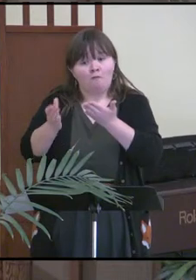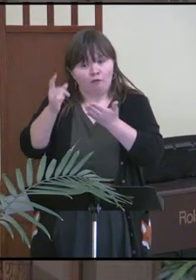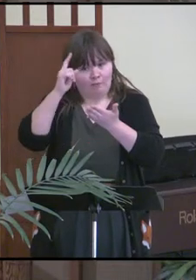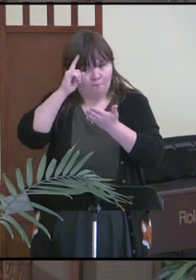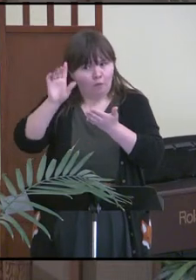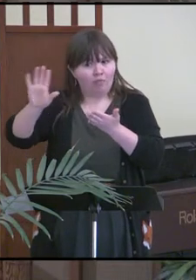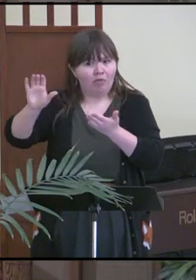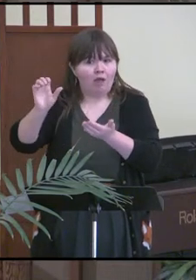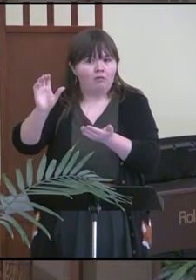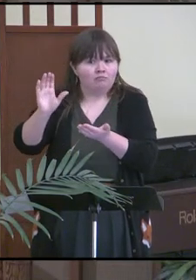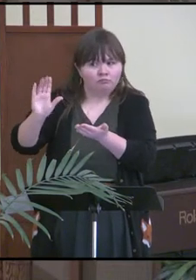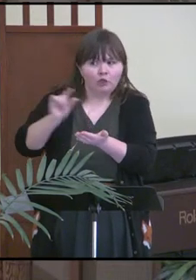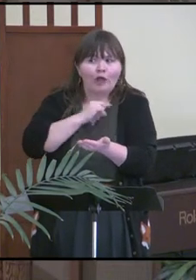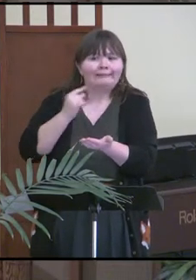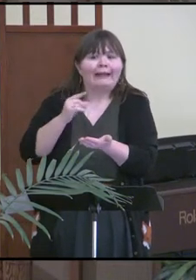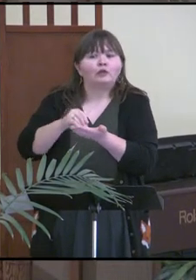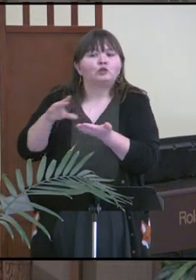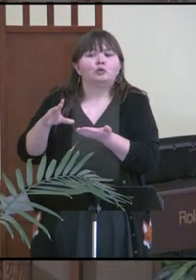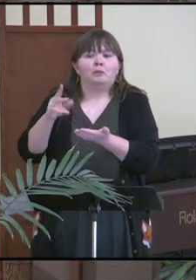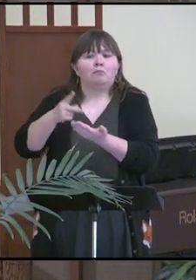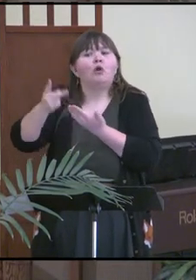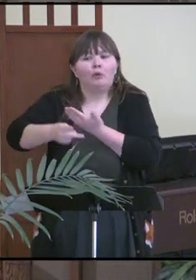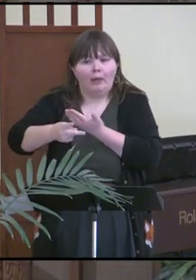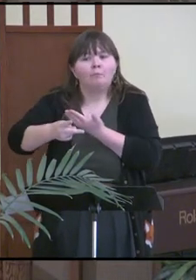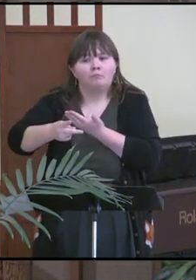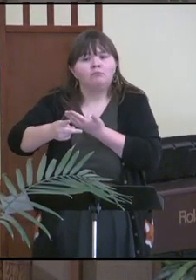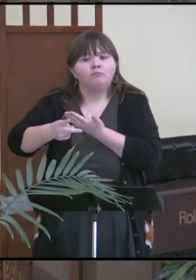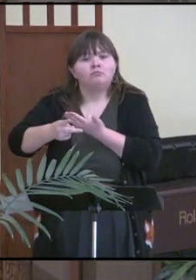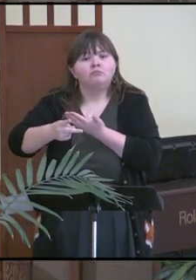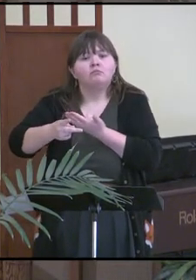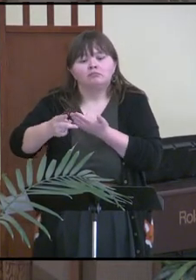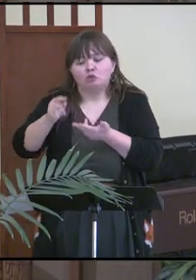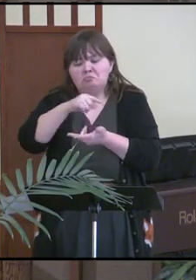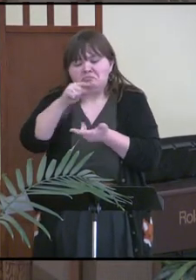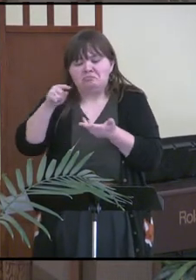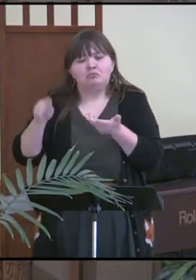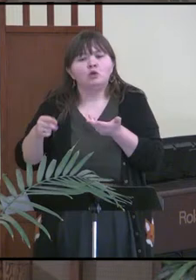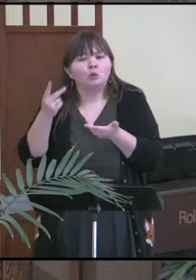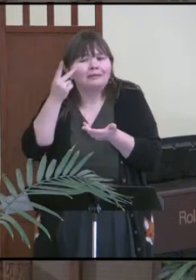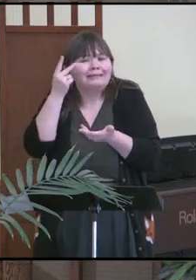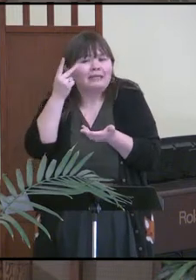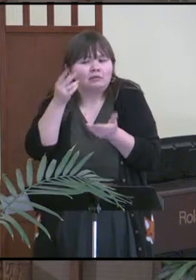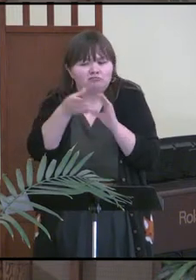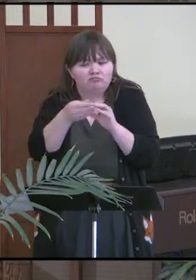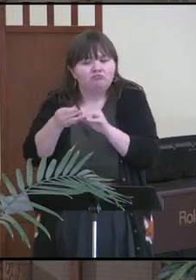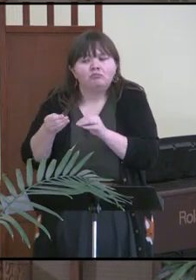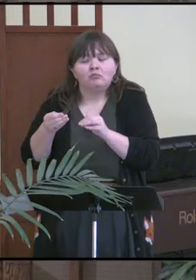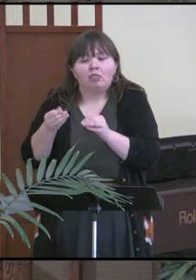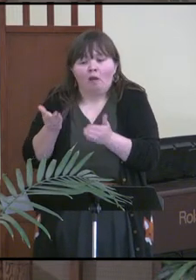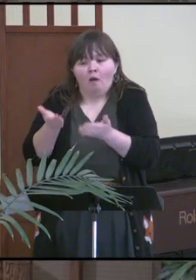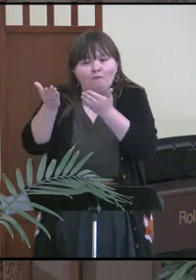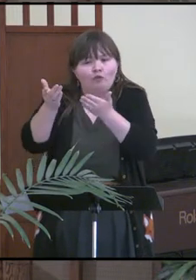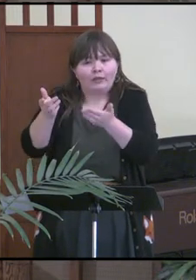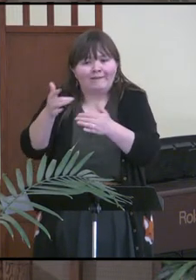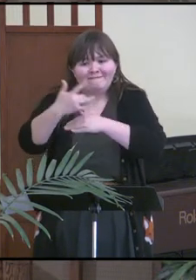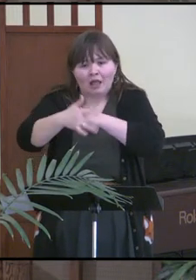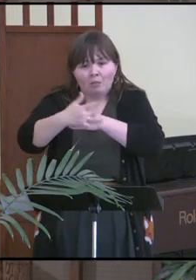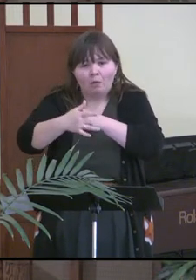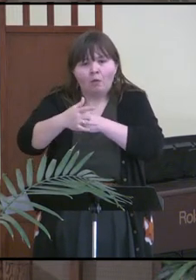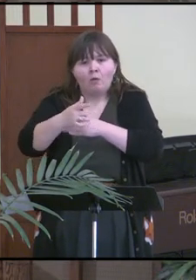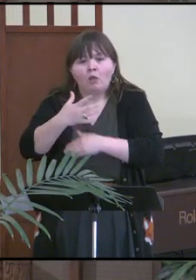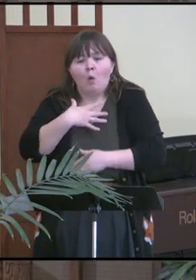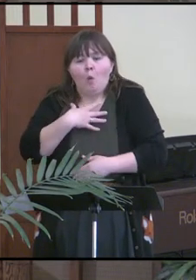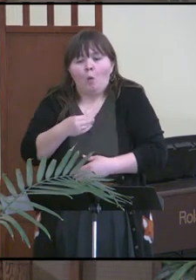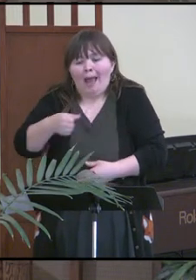that supports our Gonzaga student music program. And you will find that offering available through some little